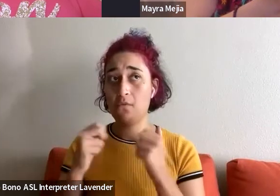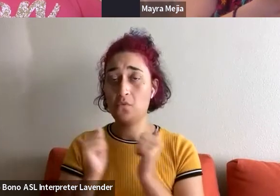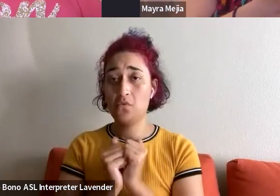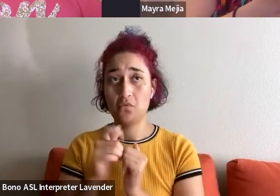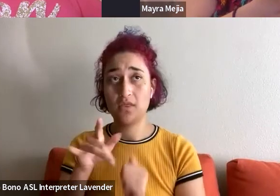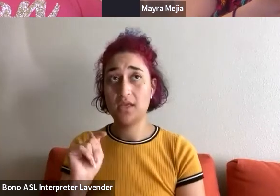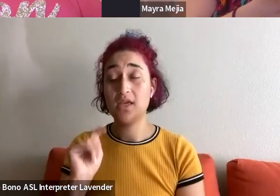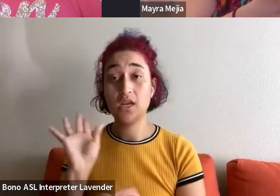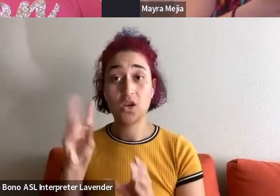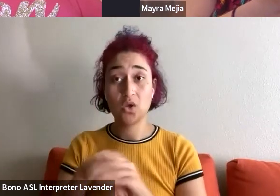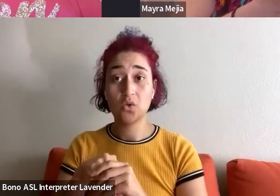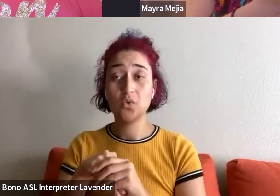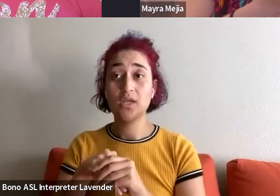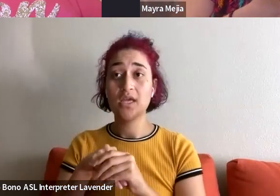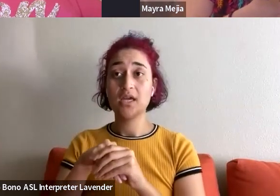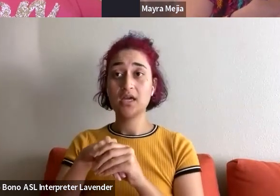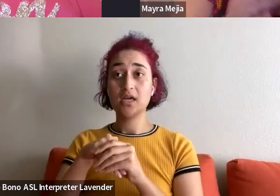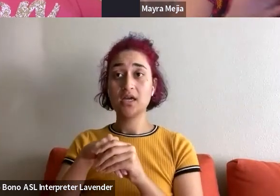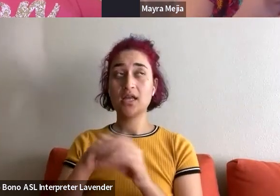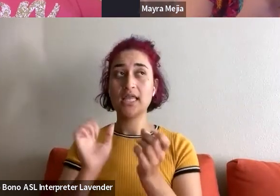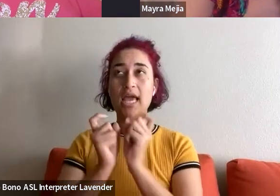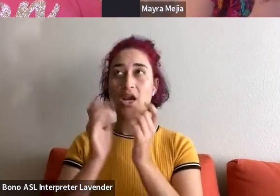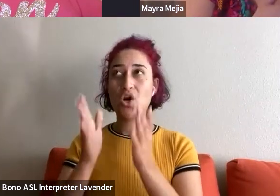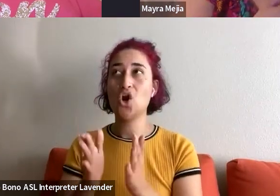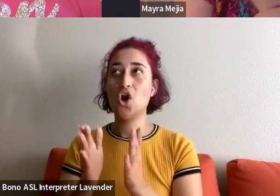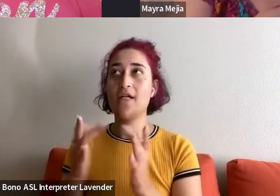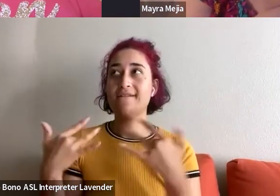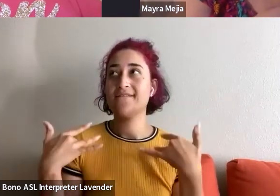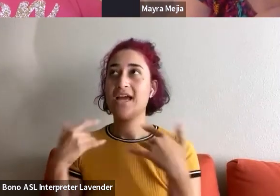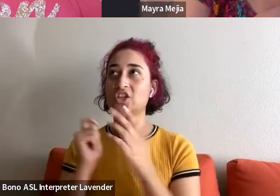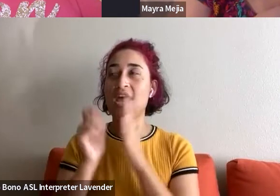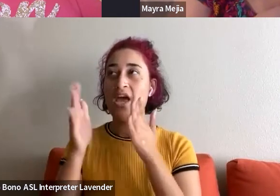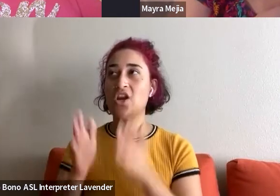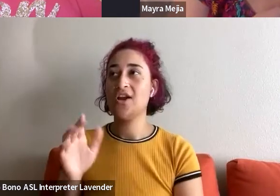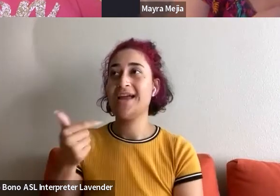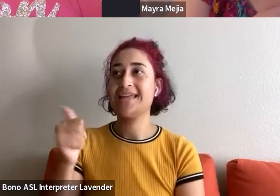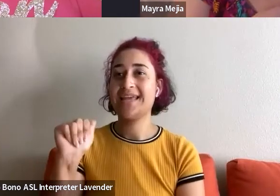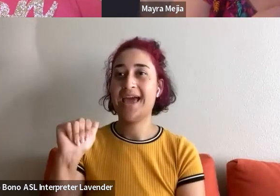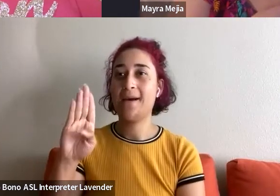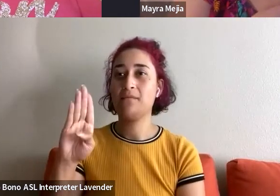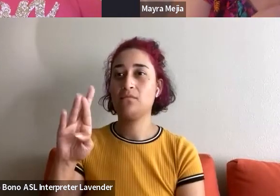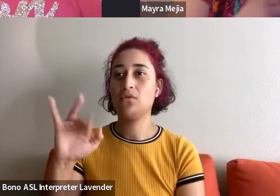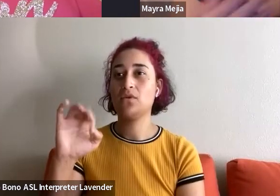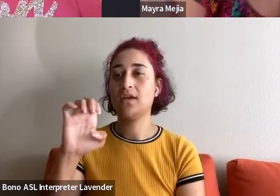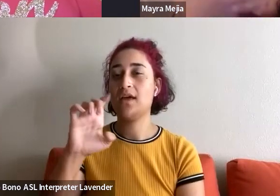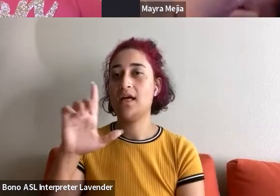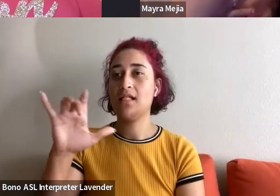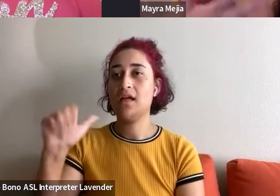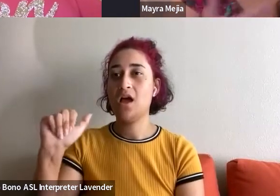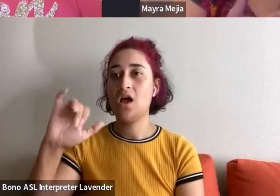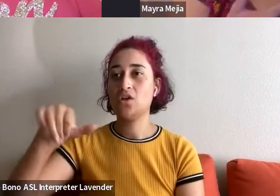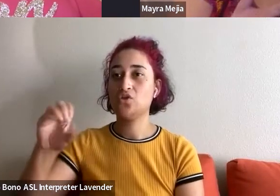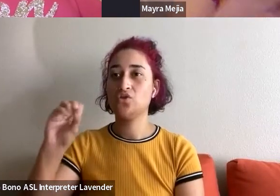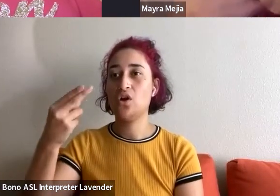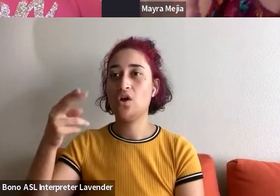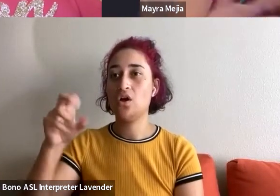including the fashion editor. Her name is Gabriella Johnson. She's on staff on